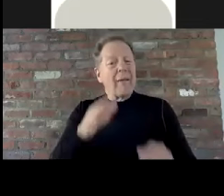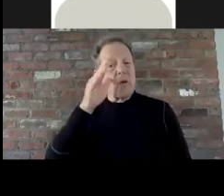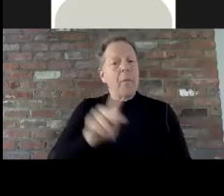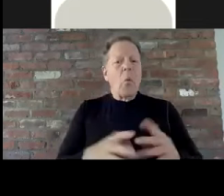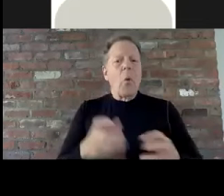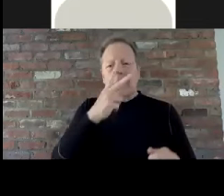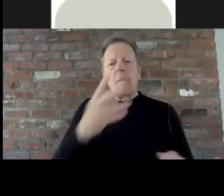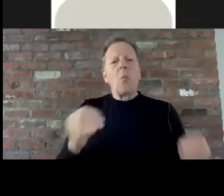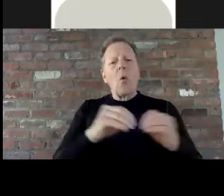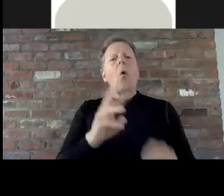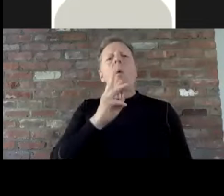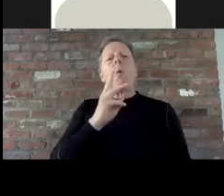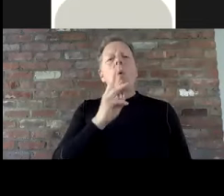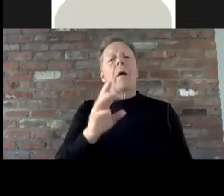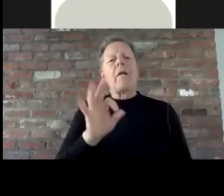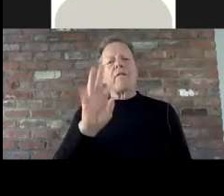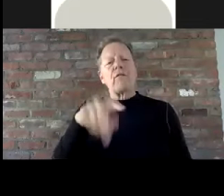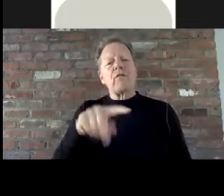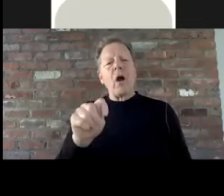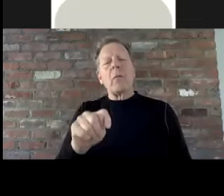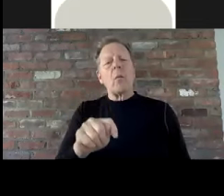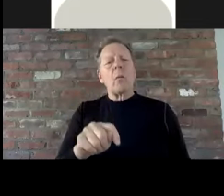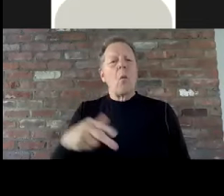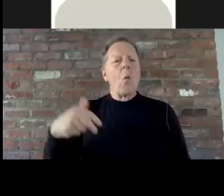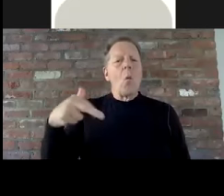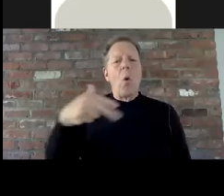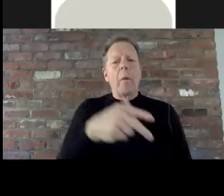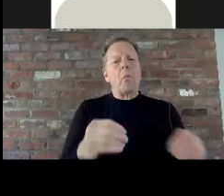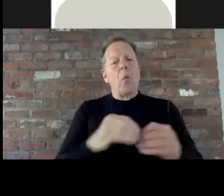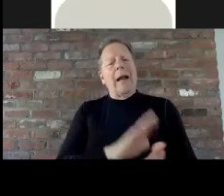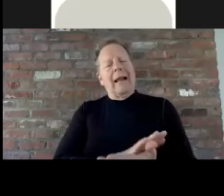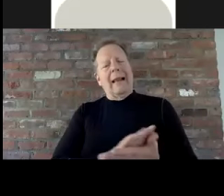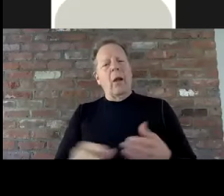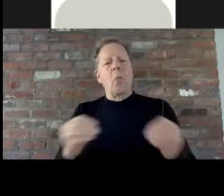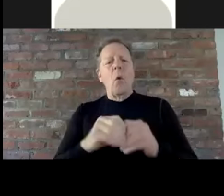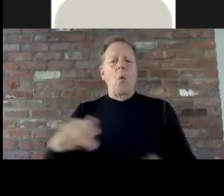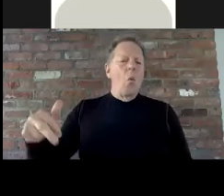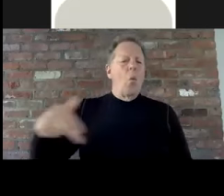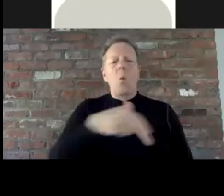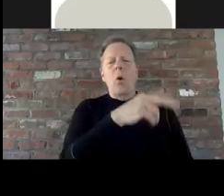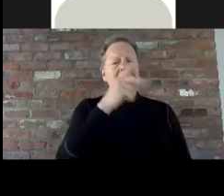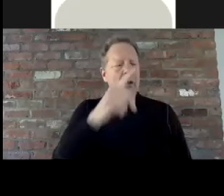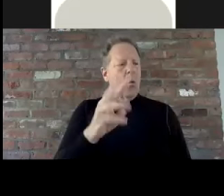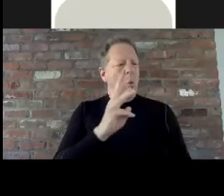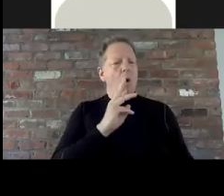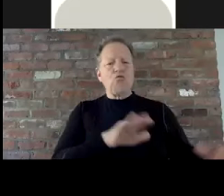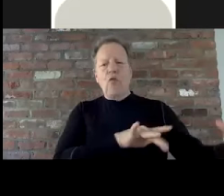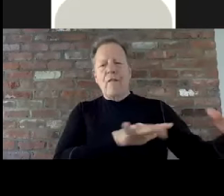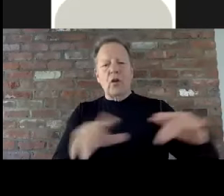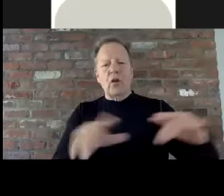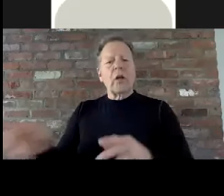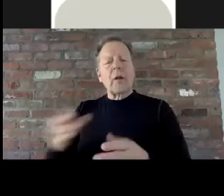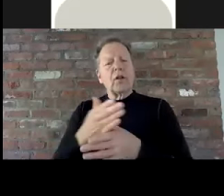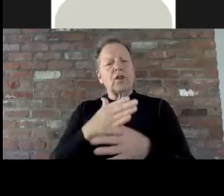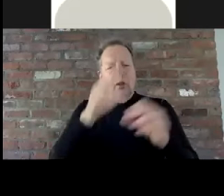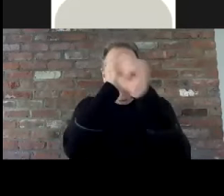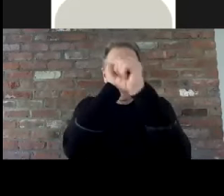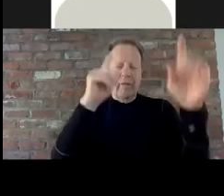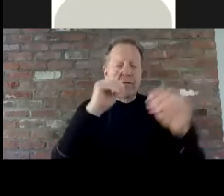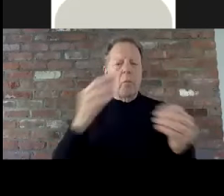see waterfront walkways completed and to be able to make their communities more walkable. And they've been sharing a vision for cleaner,